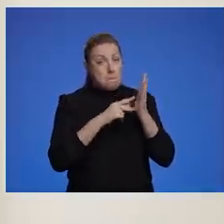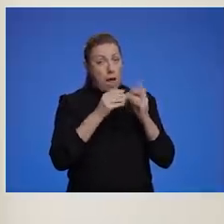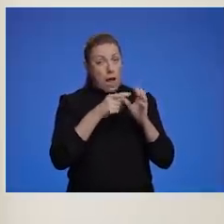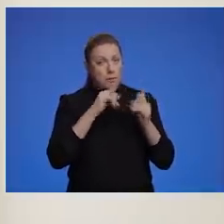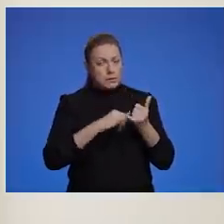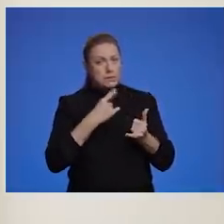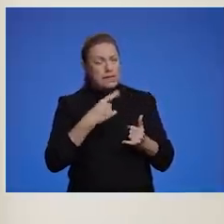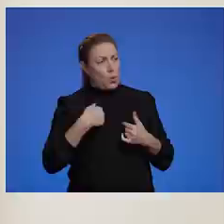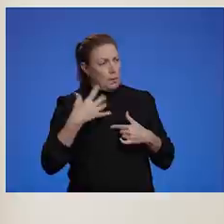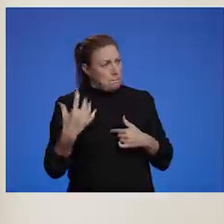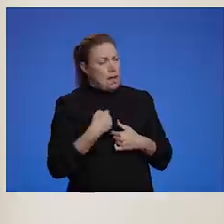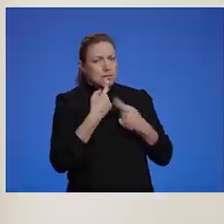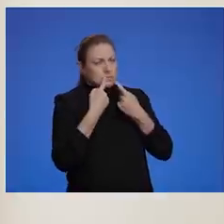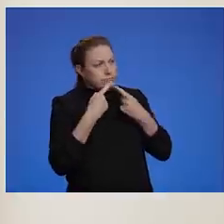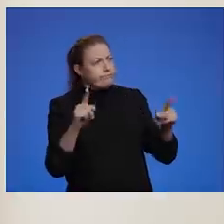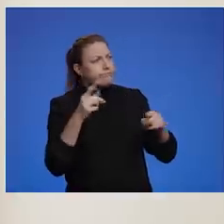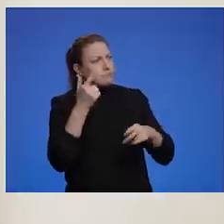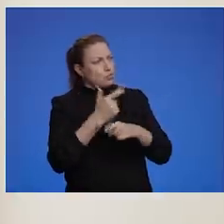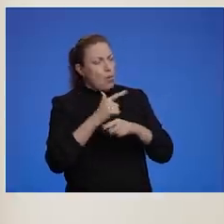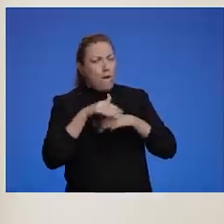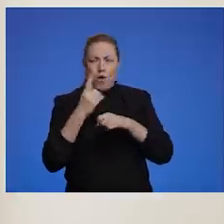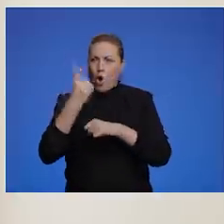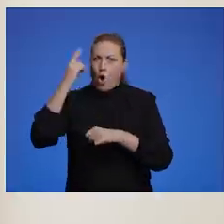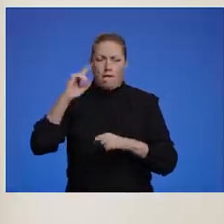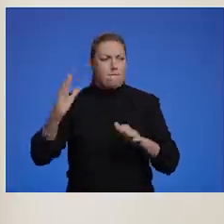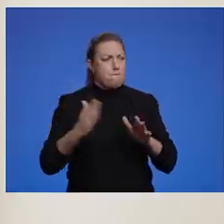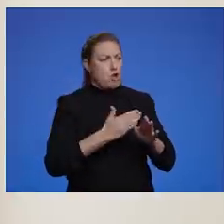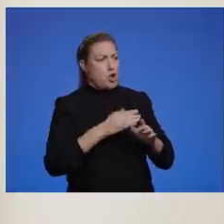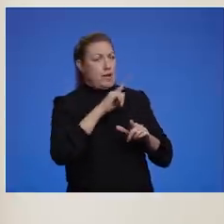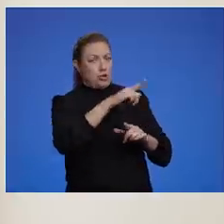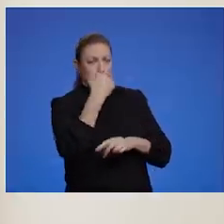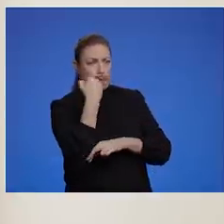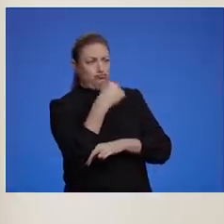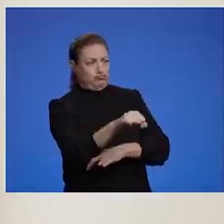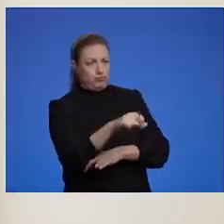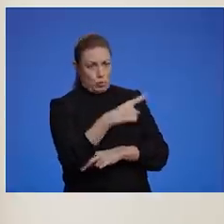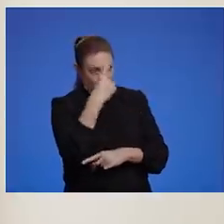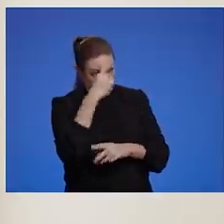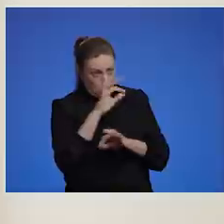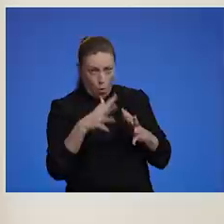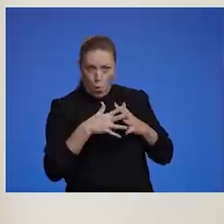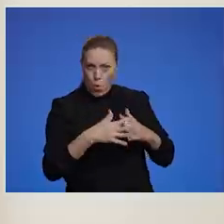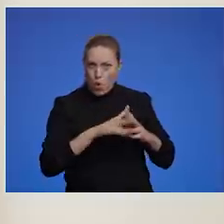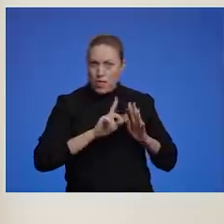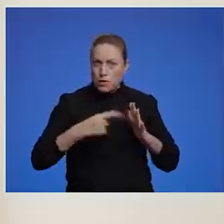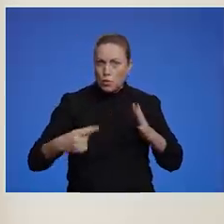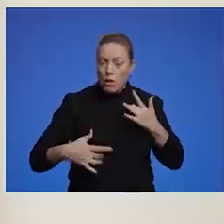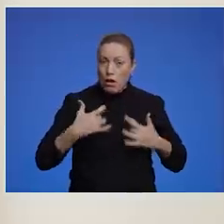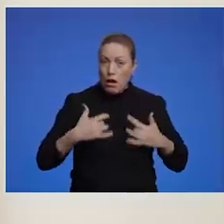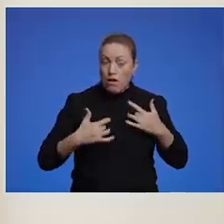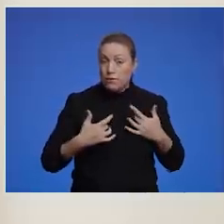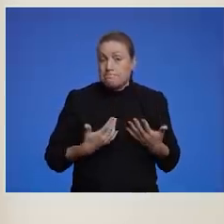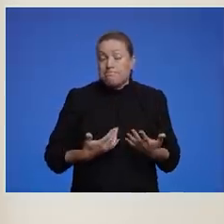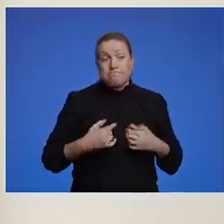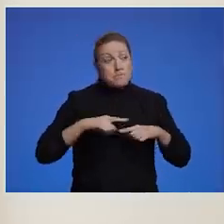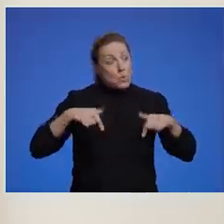of God to you first. But since you have rejected it, since you do not think yourselves worthy of eternal